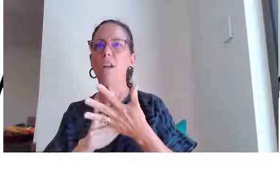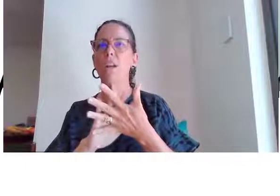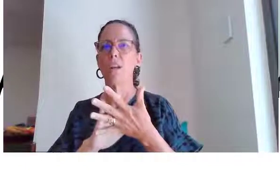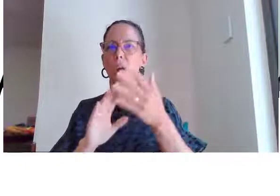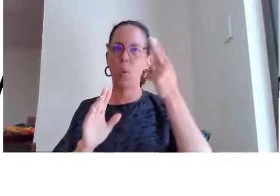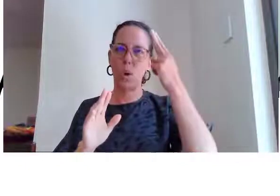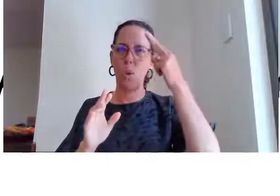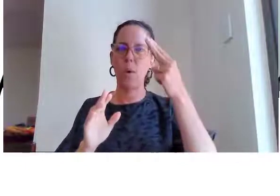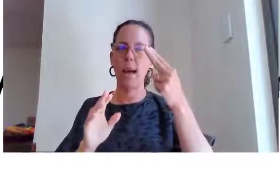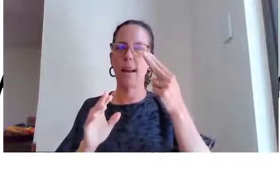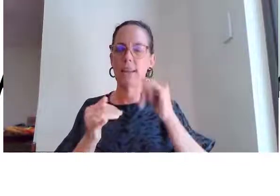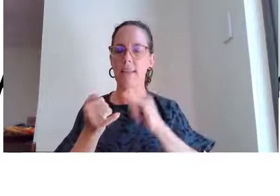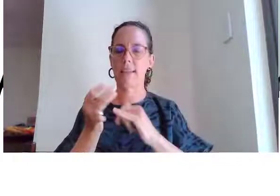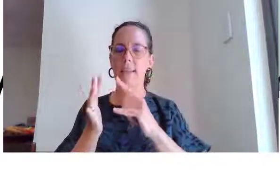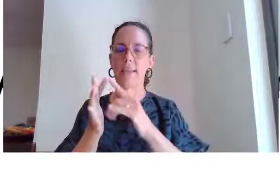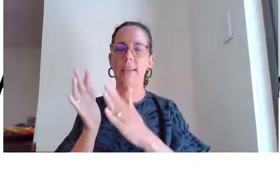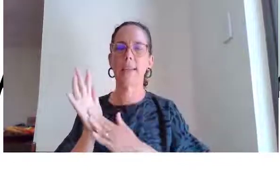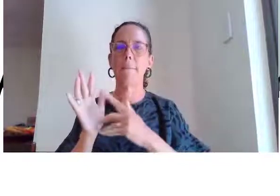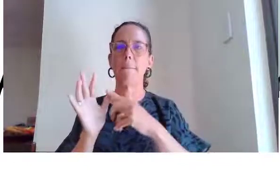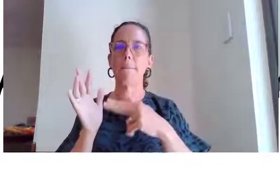with a sign.